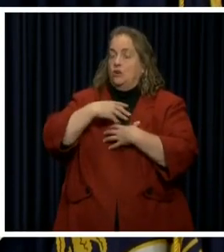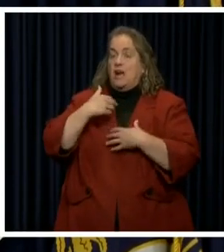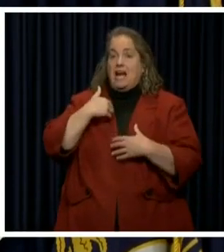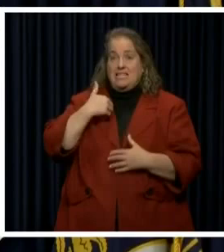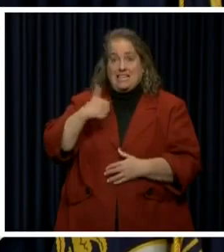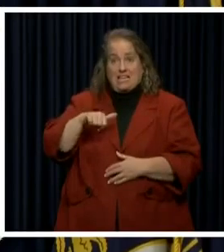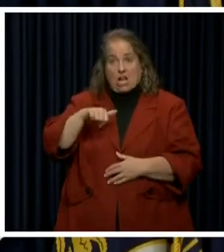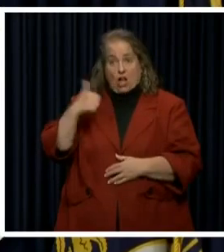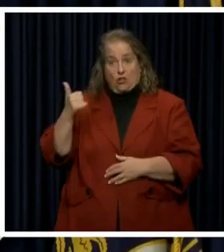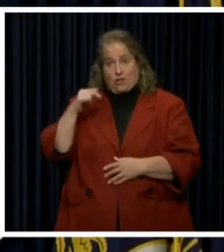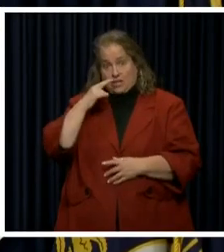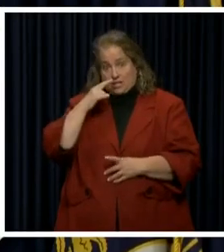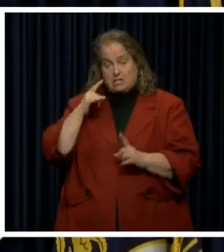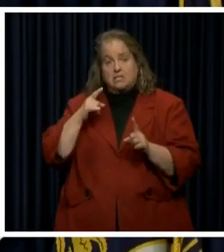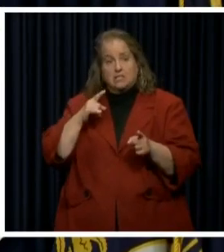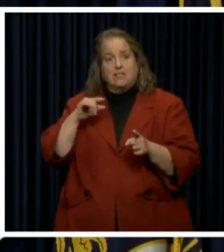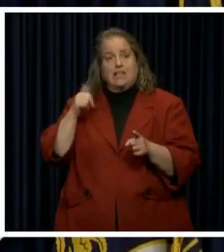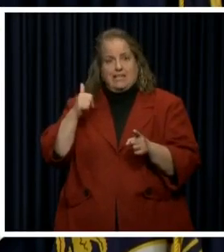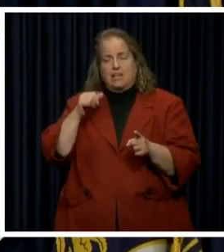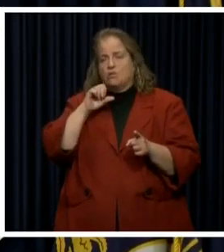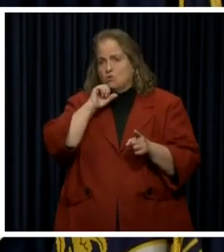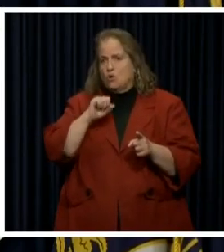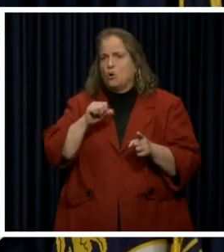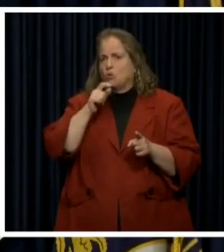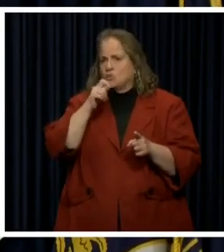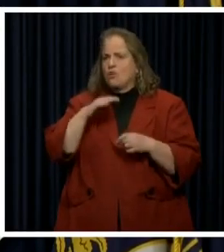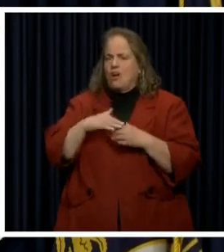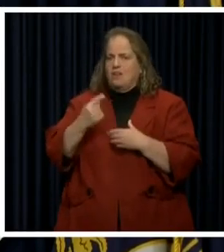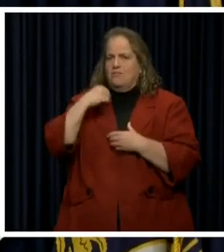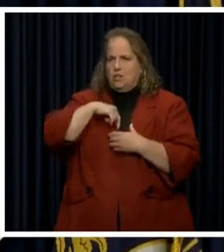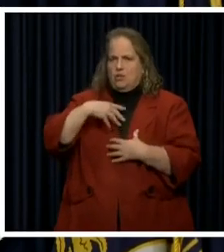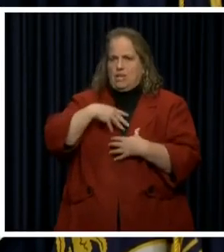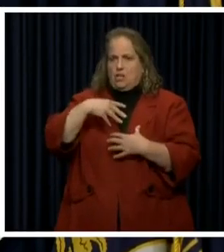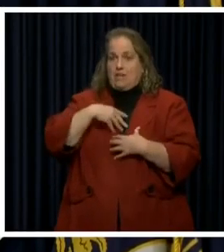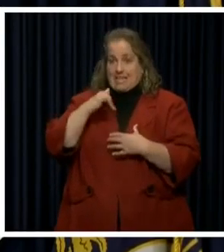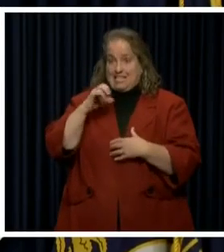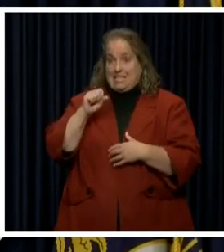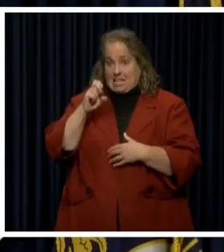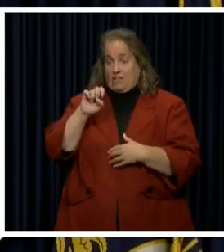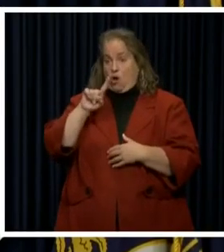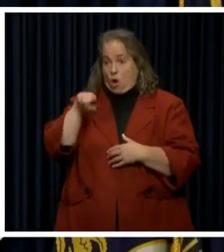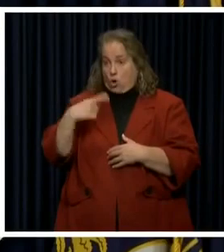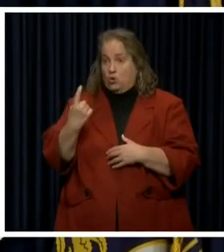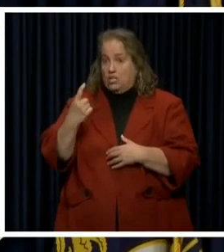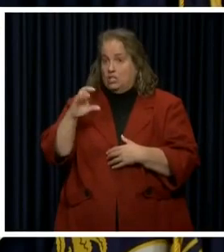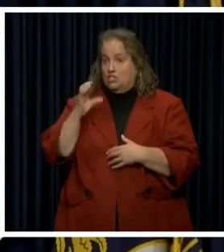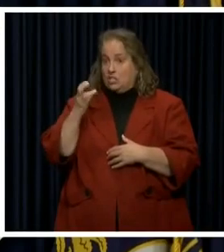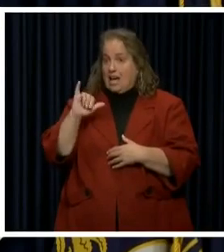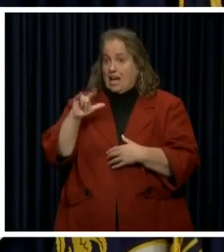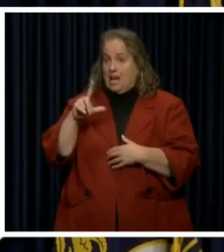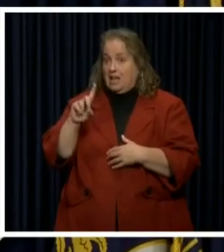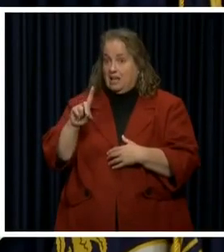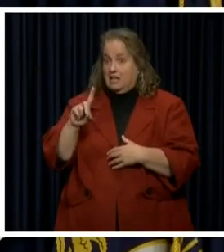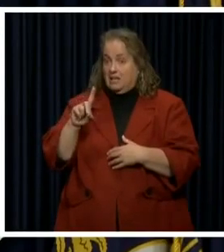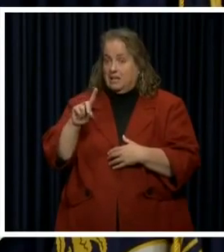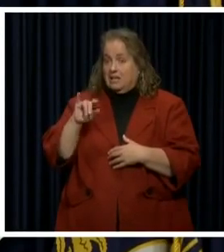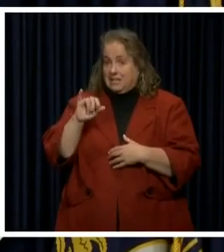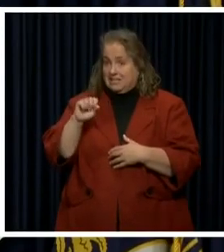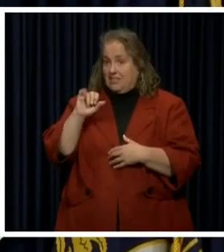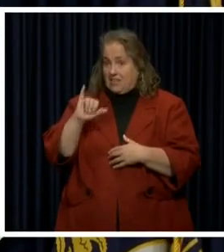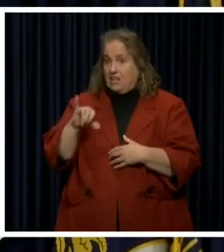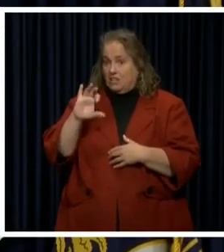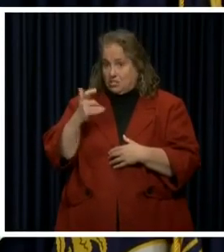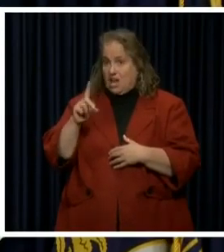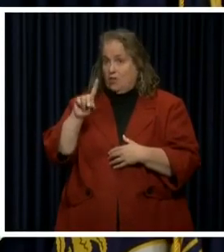the question is, our 10-year-old who's on a ventilator, is he the only child? I'd say is that child the